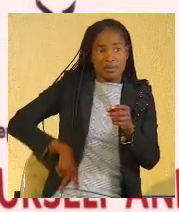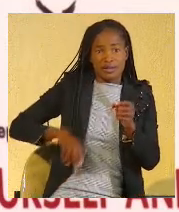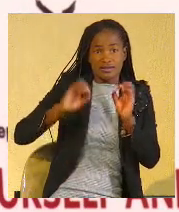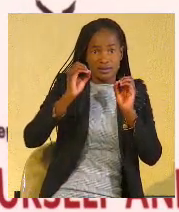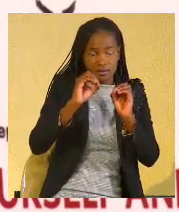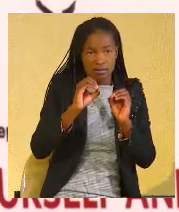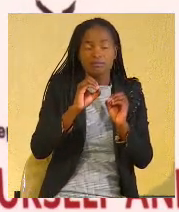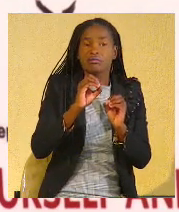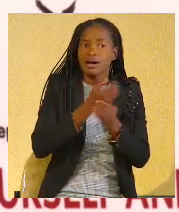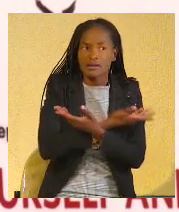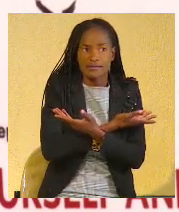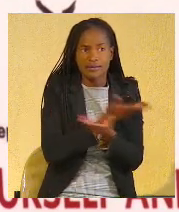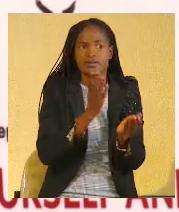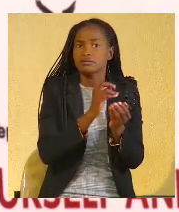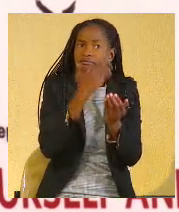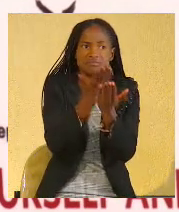Of these,